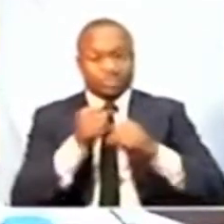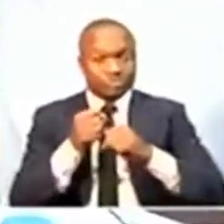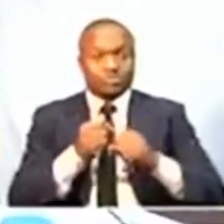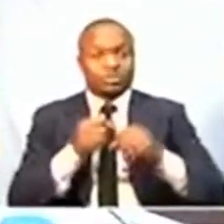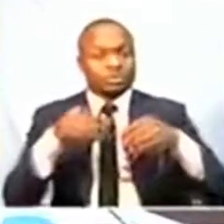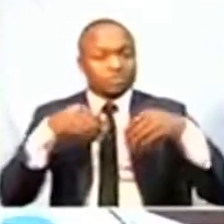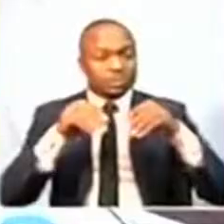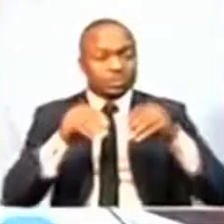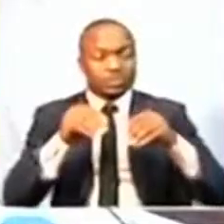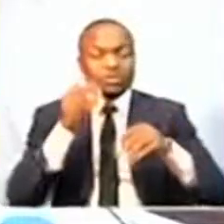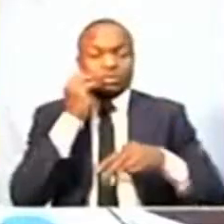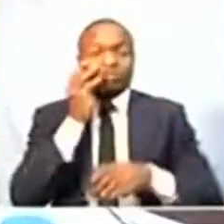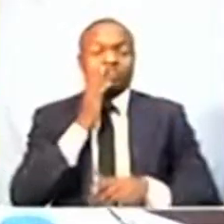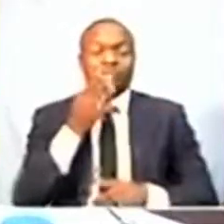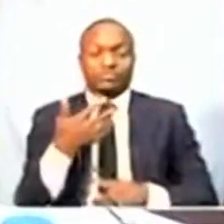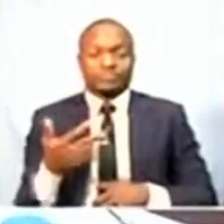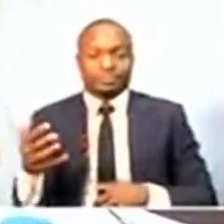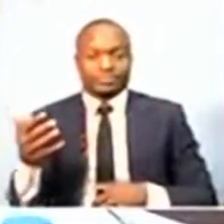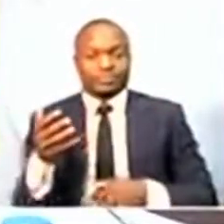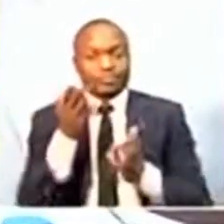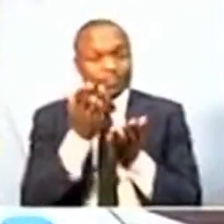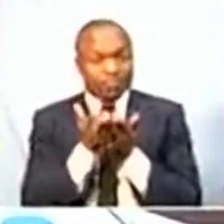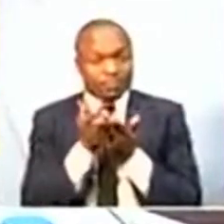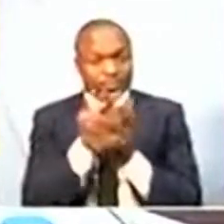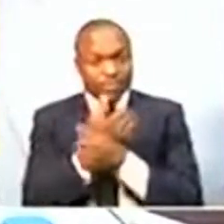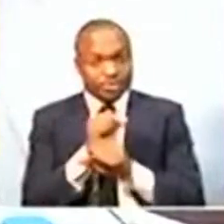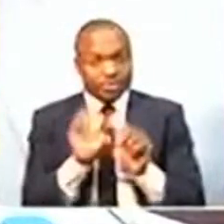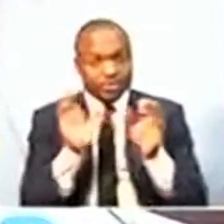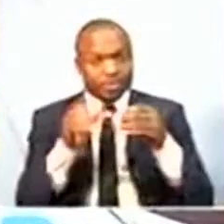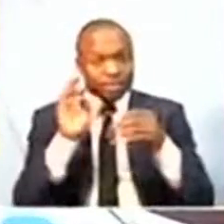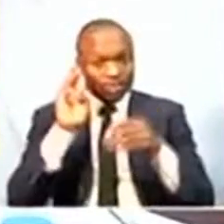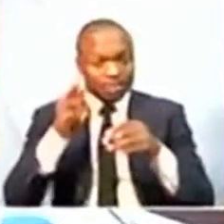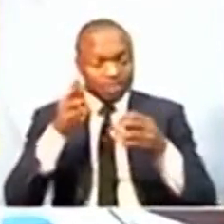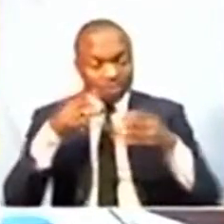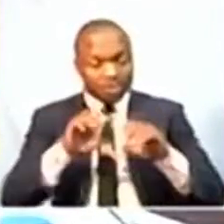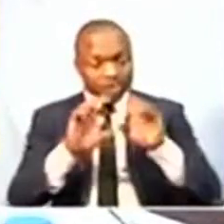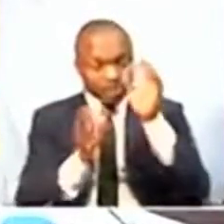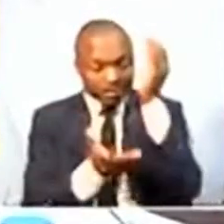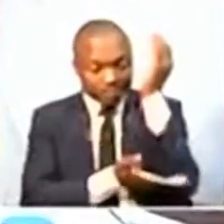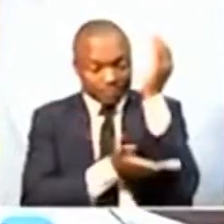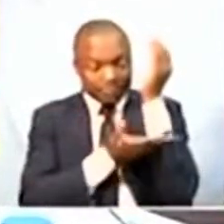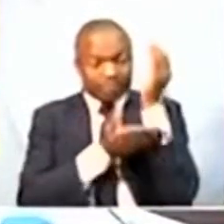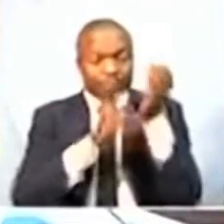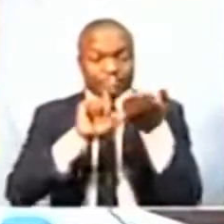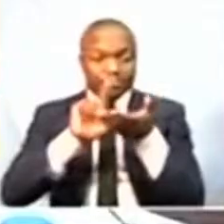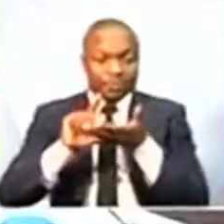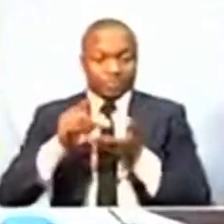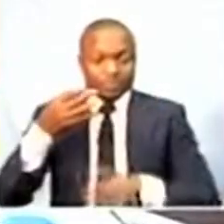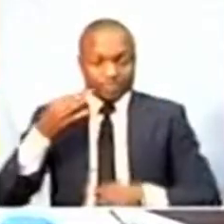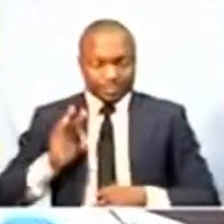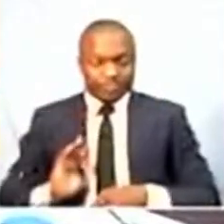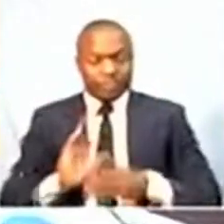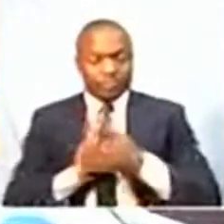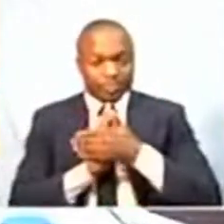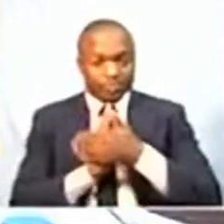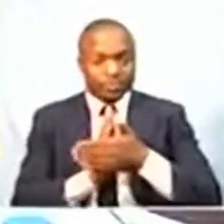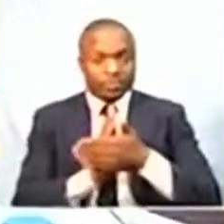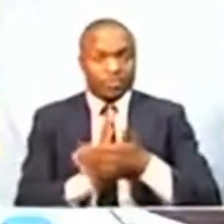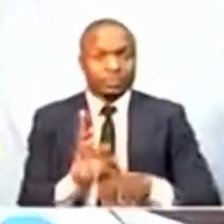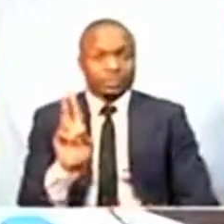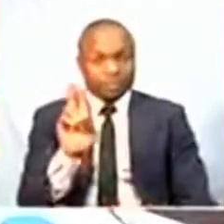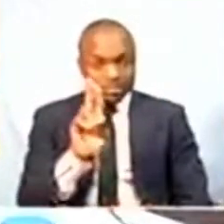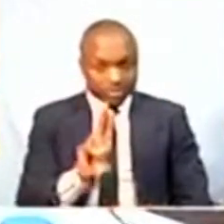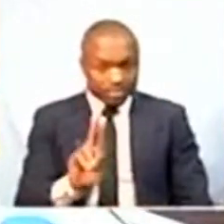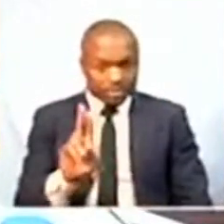goods. Remedial measure, Chair. The Council will intensify monitoring so that the loan beneficiaries are guided to apply